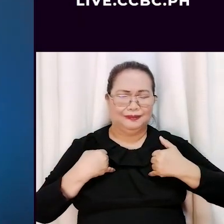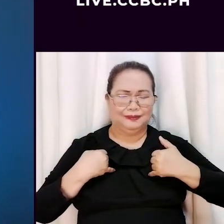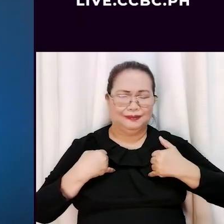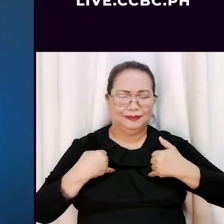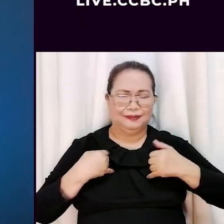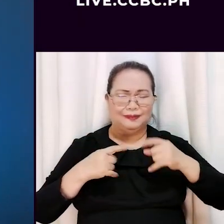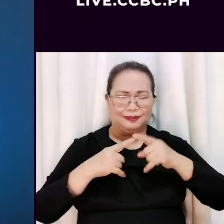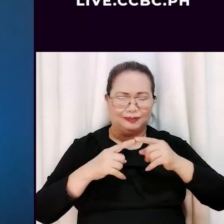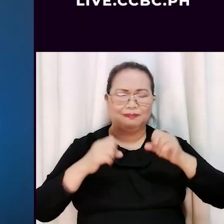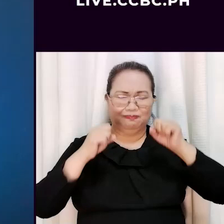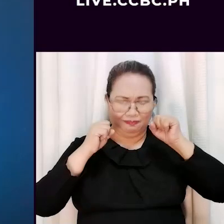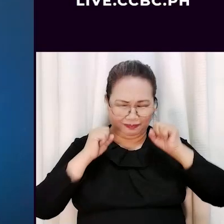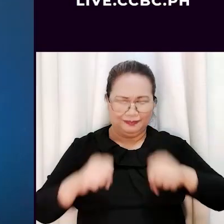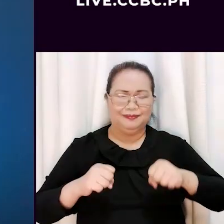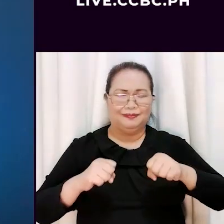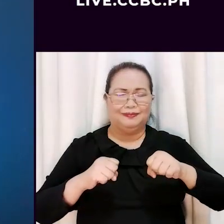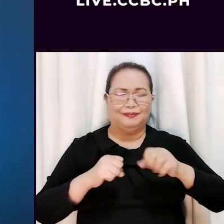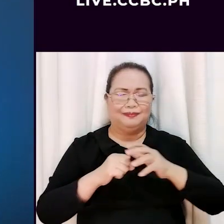to be able to